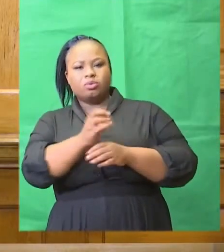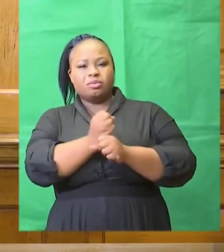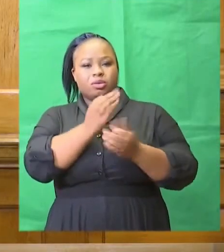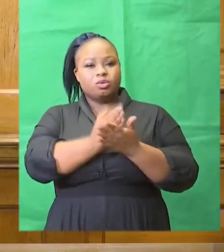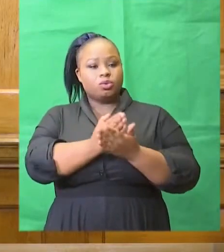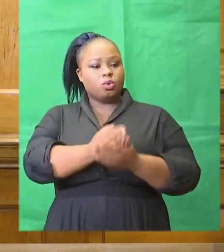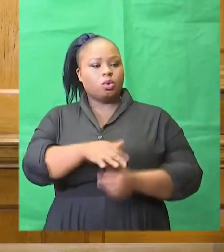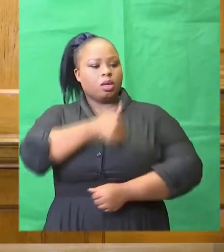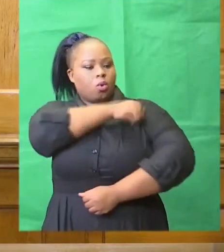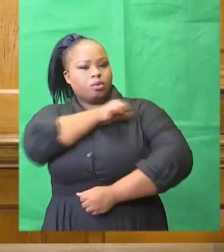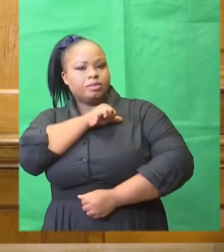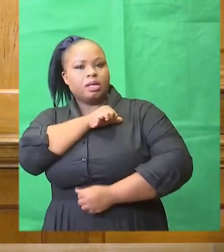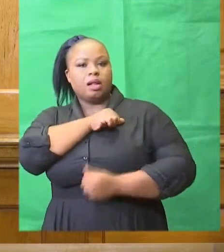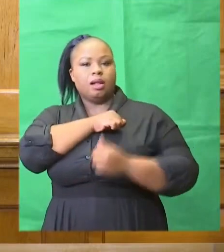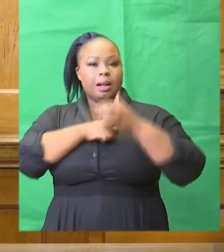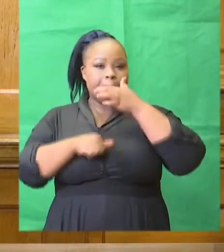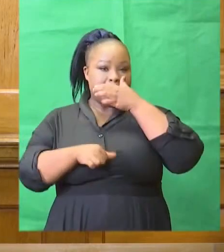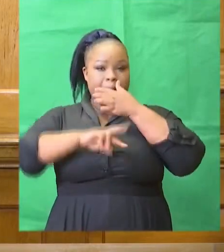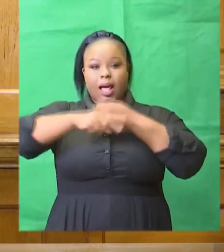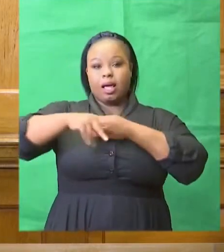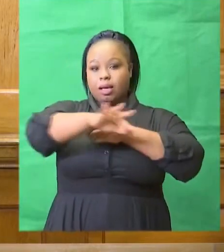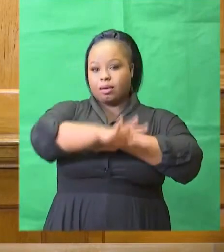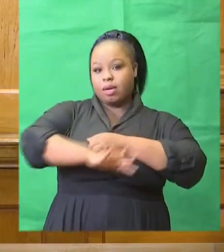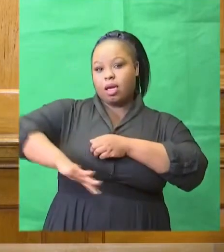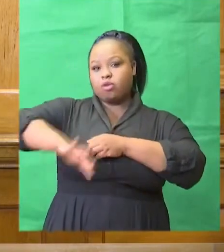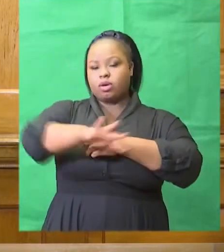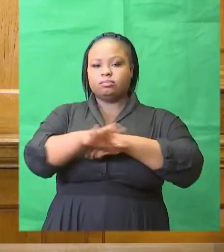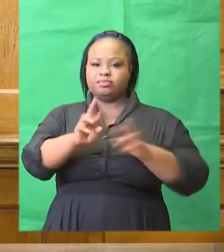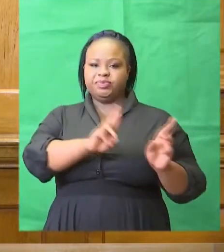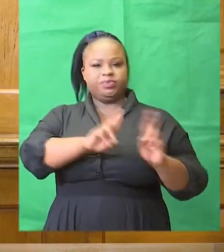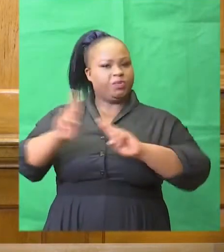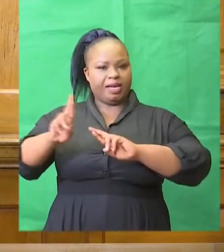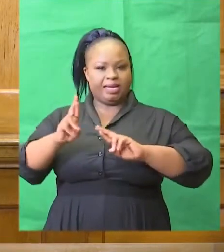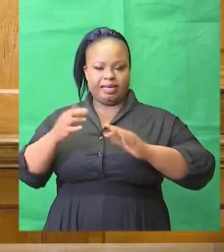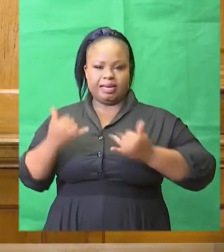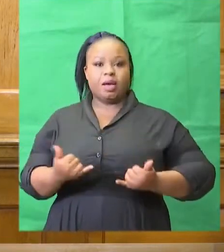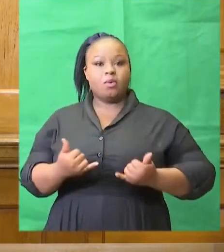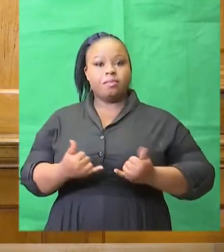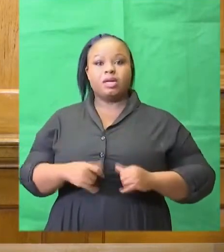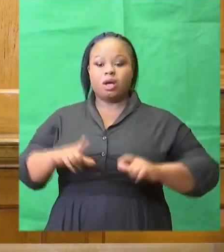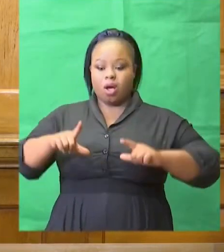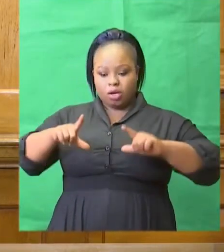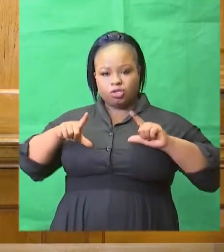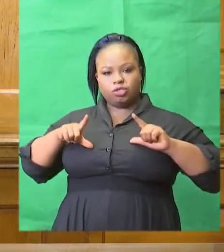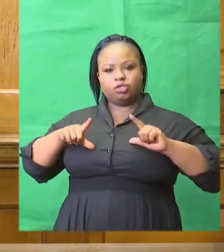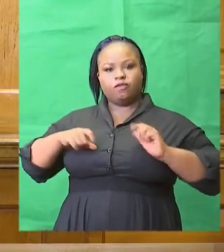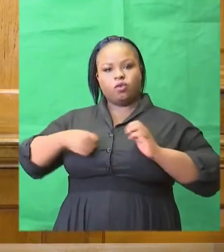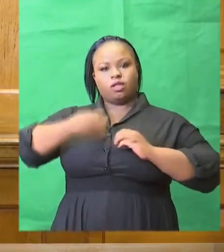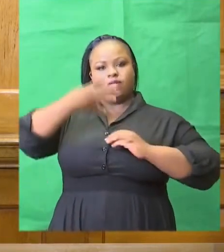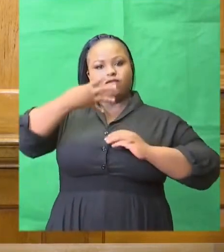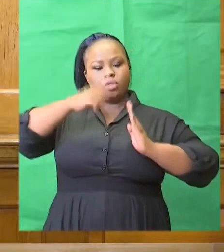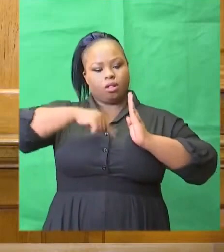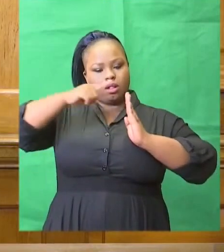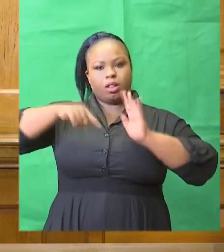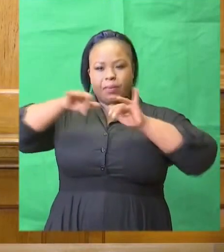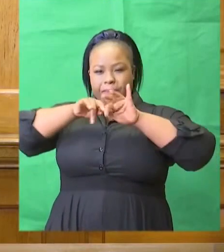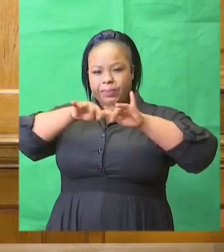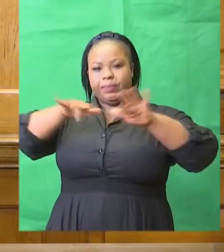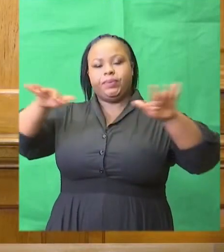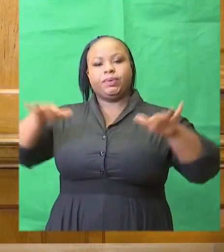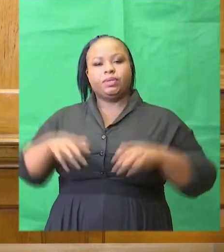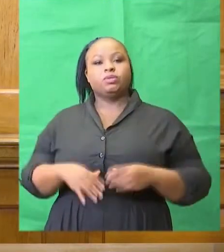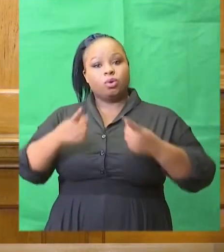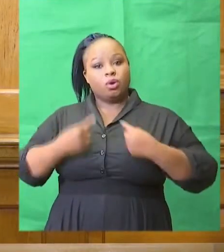facilities are made ready now for the fourth wave. We are focusing